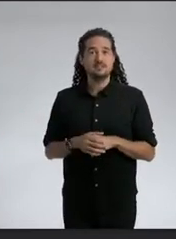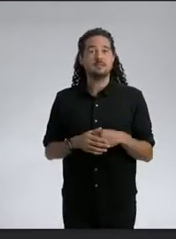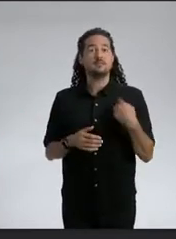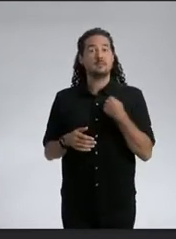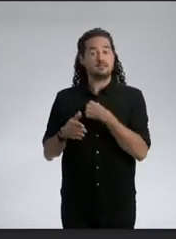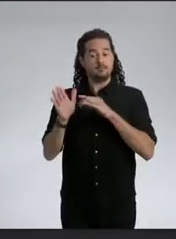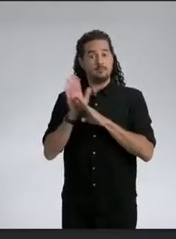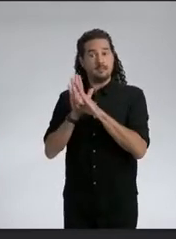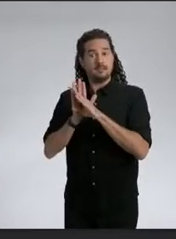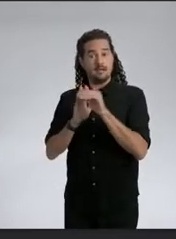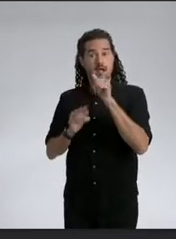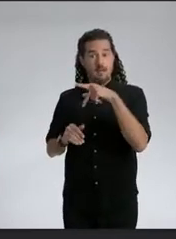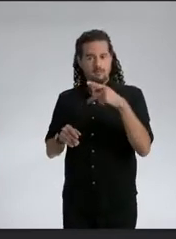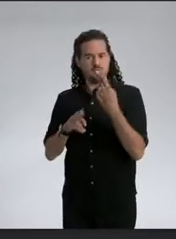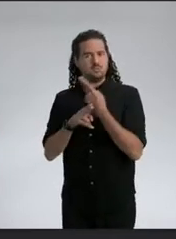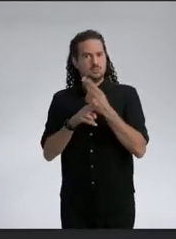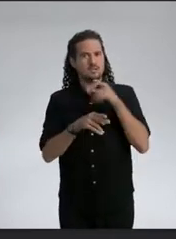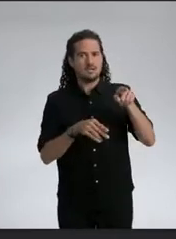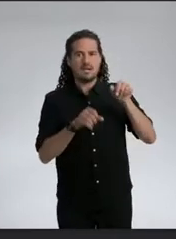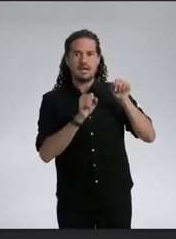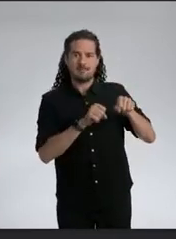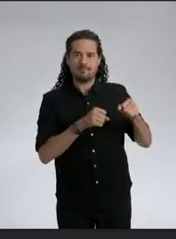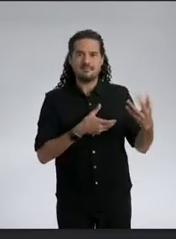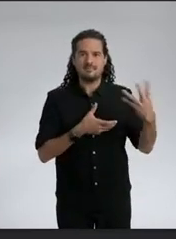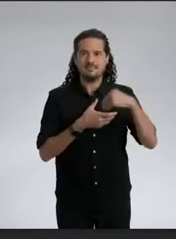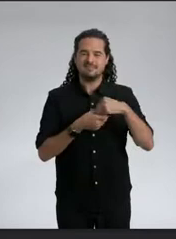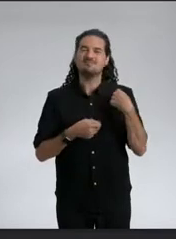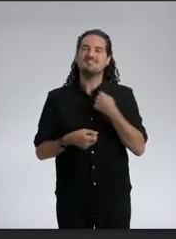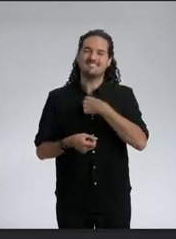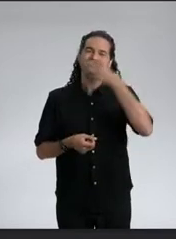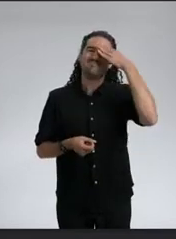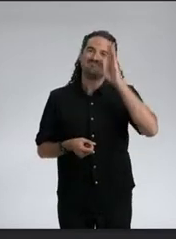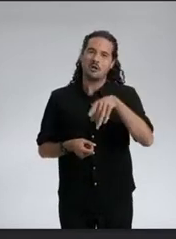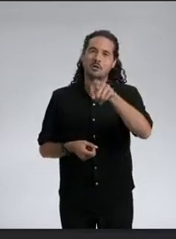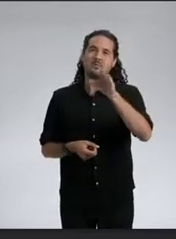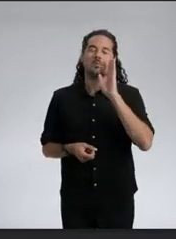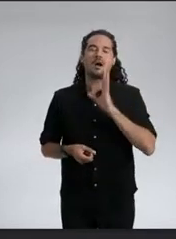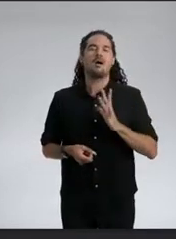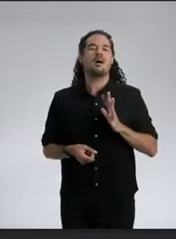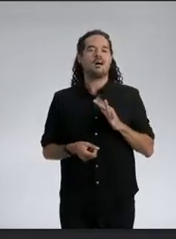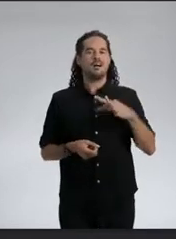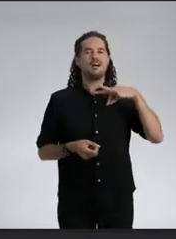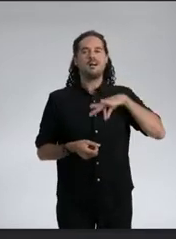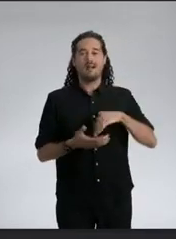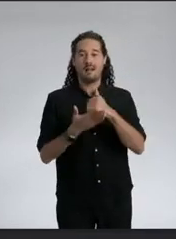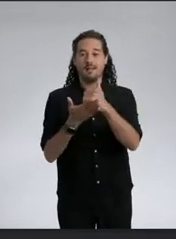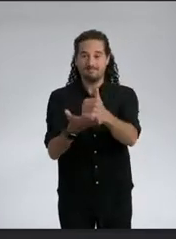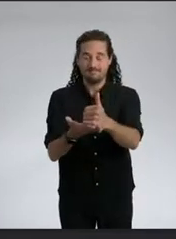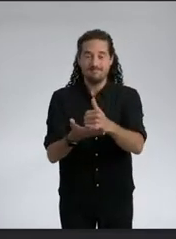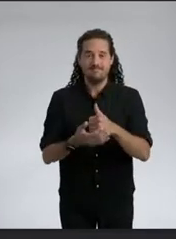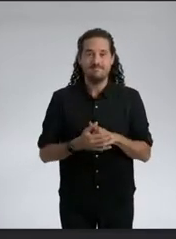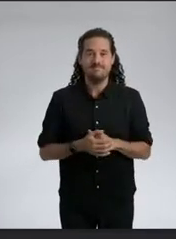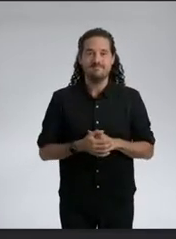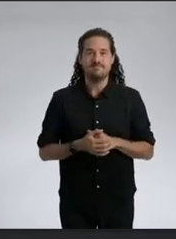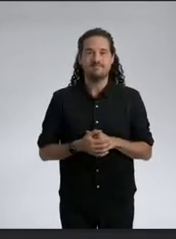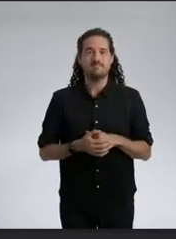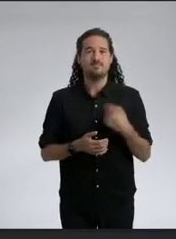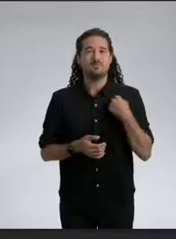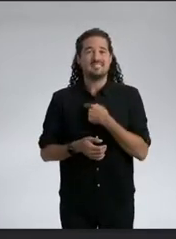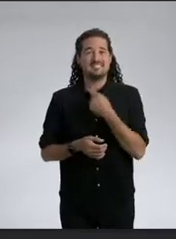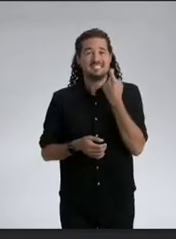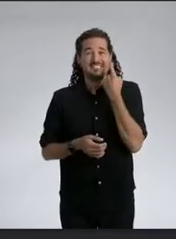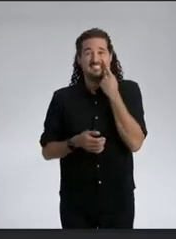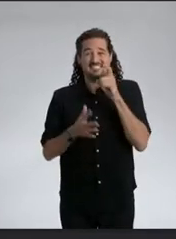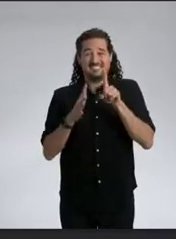new capabilities, so we know that you'll find them helpful in yours as well. And we've just scratched the surface of